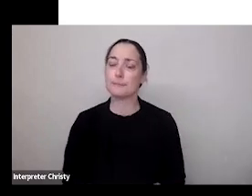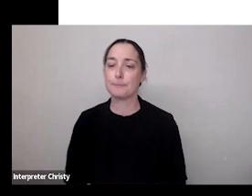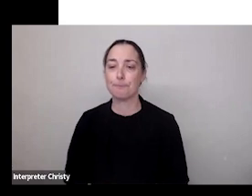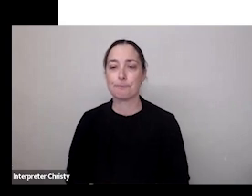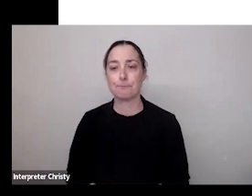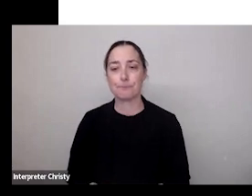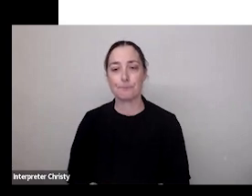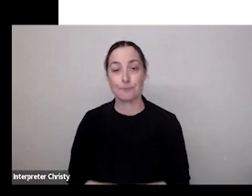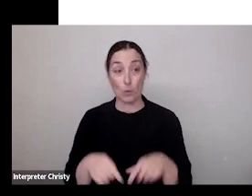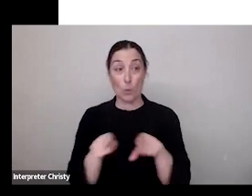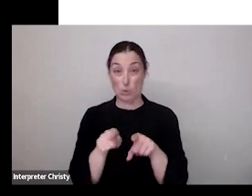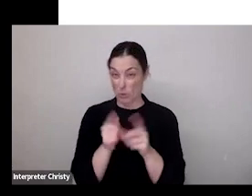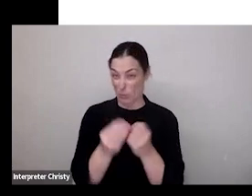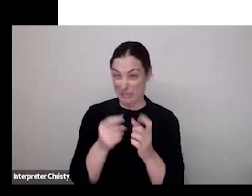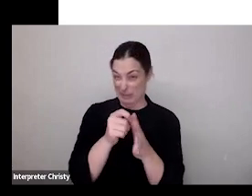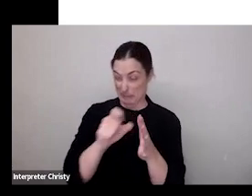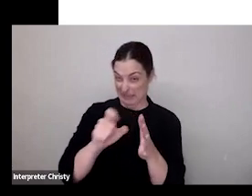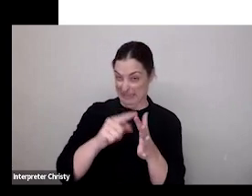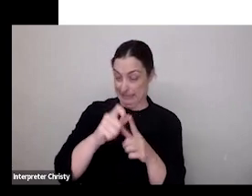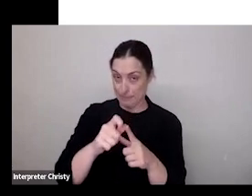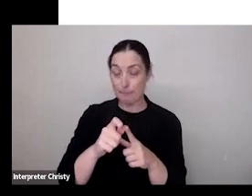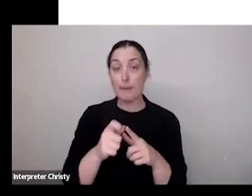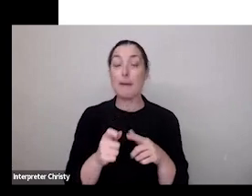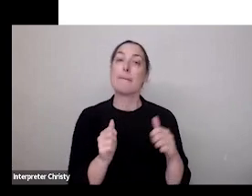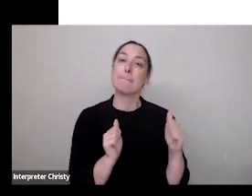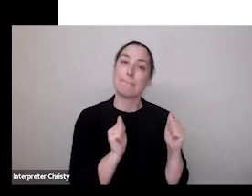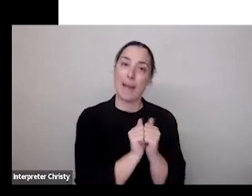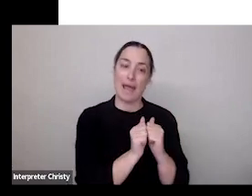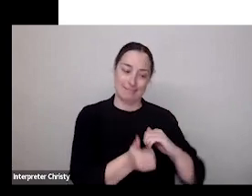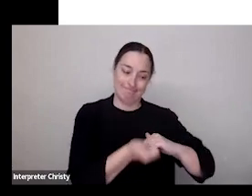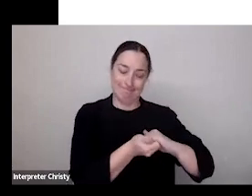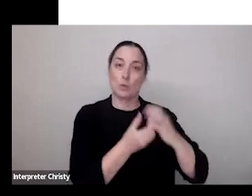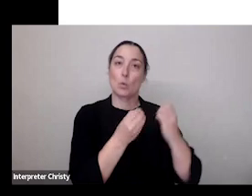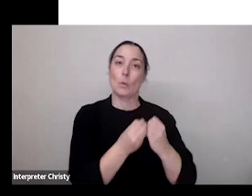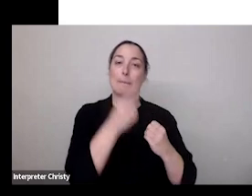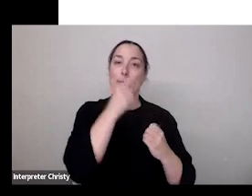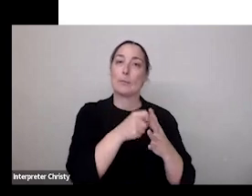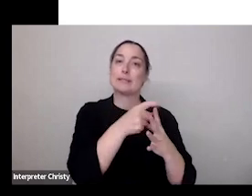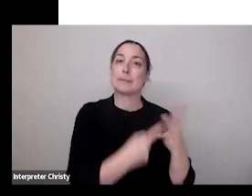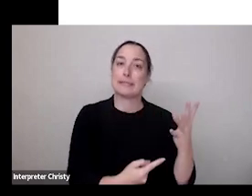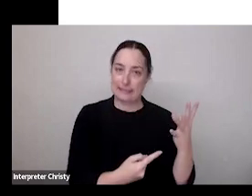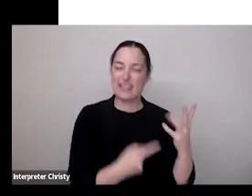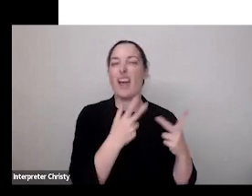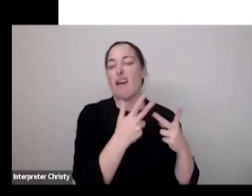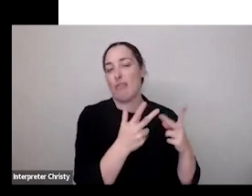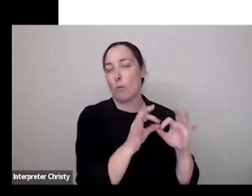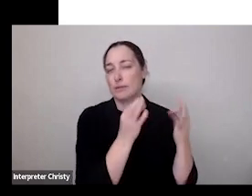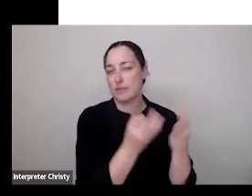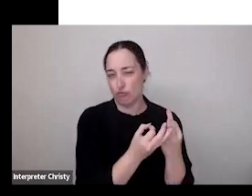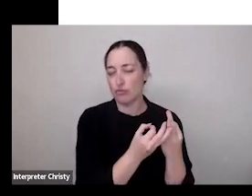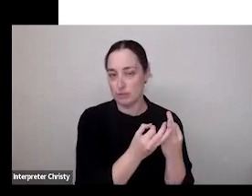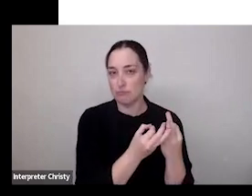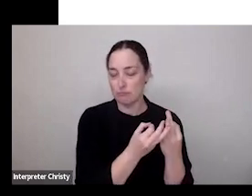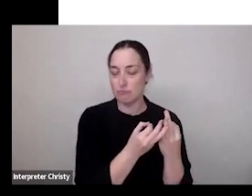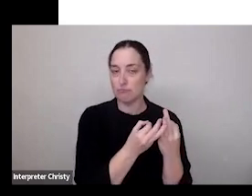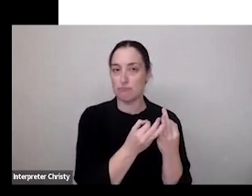turning point with PSEP, and that was when we partnered with people with disability and their representative organizations to